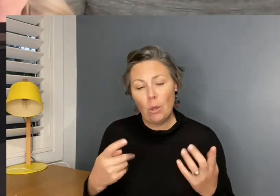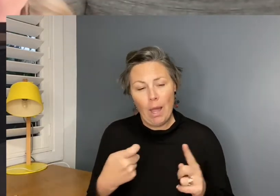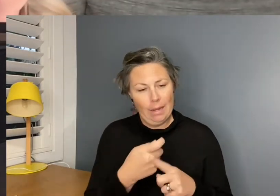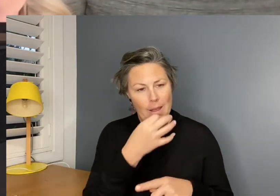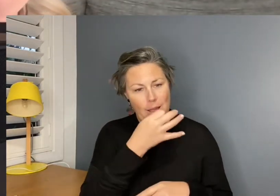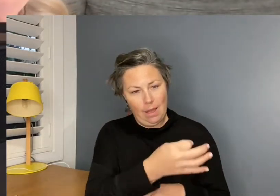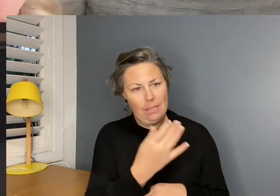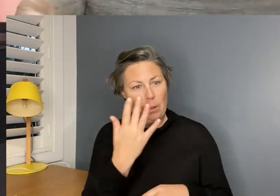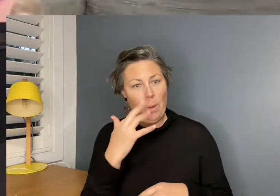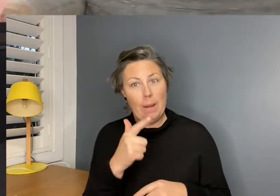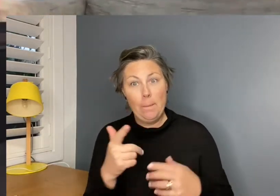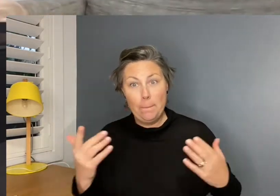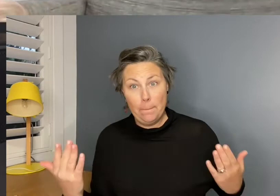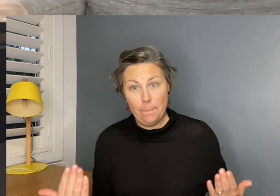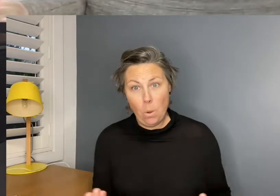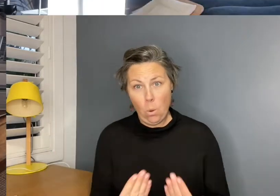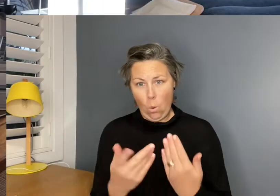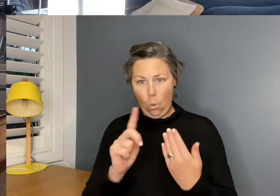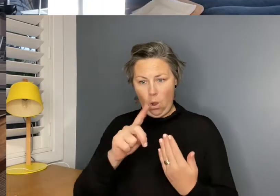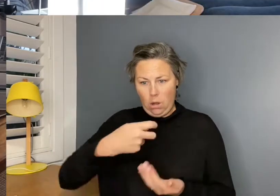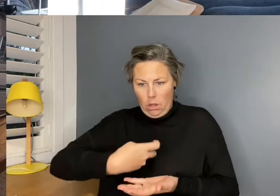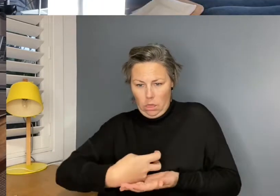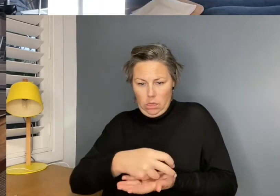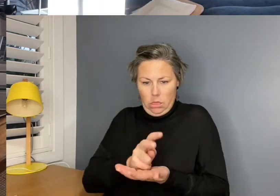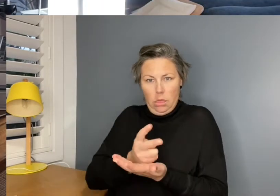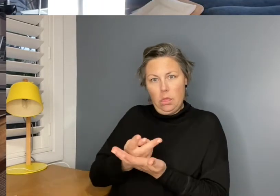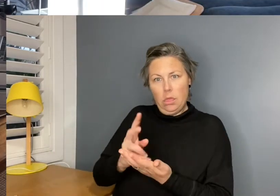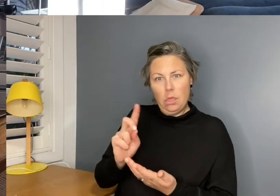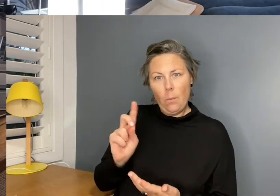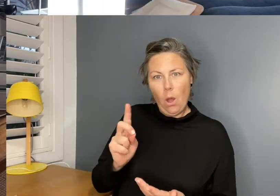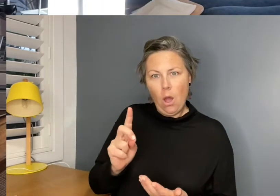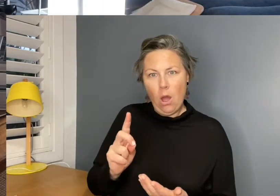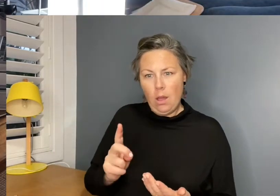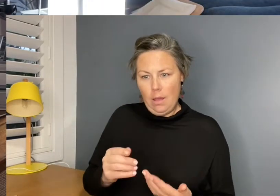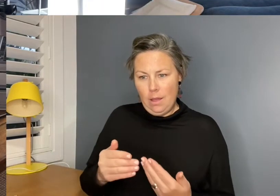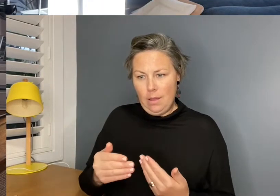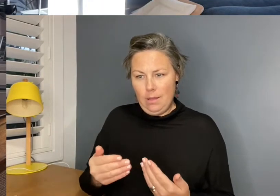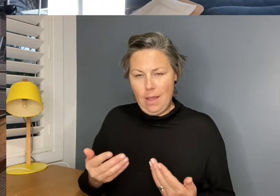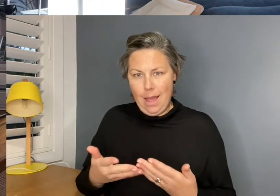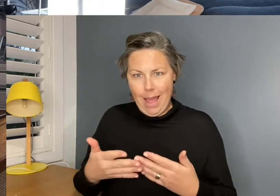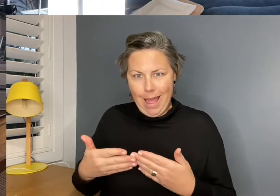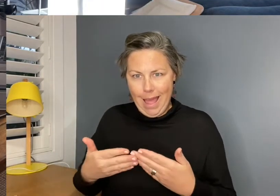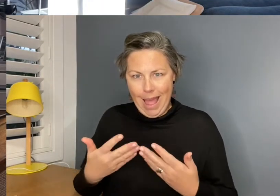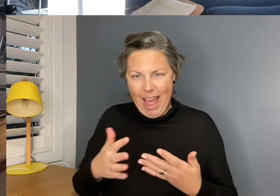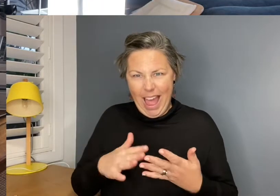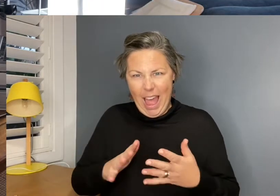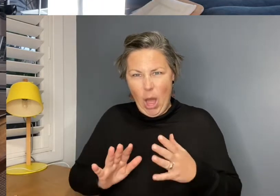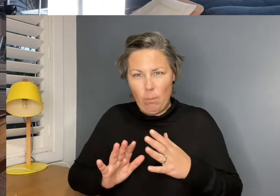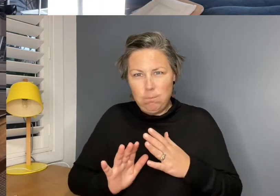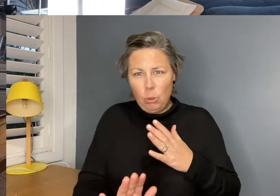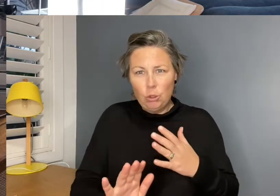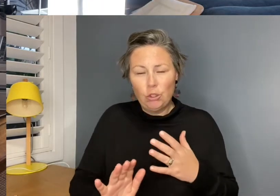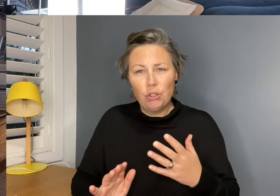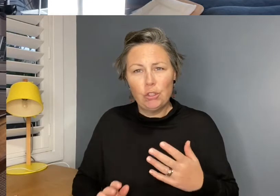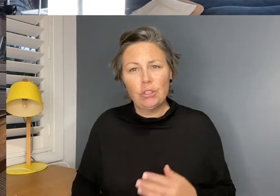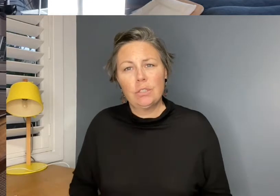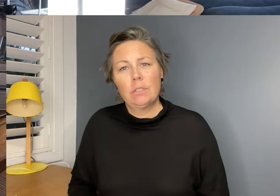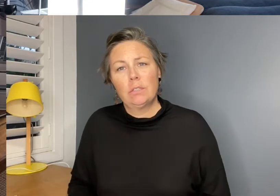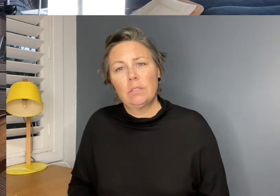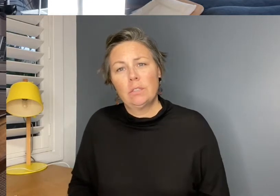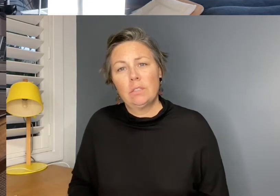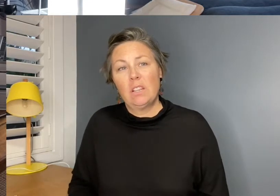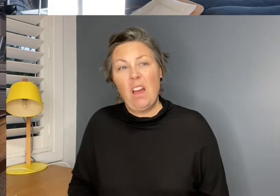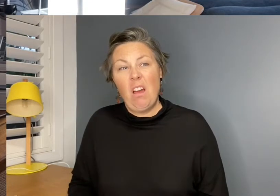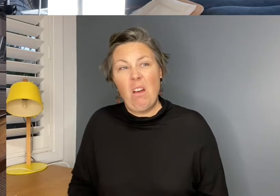was born, what position were you in the bath? How did he come flying out? I should say flying out. How did you push him out? He